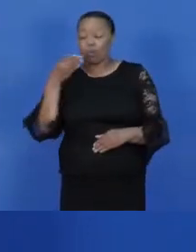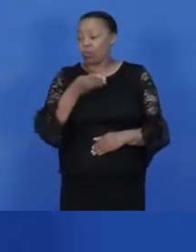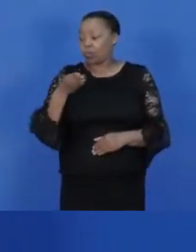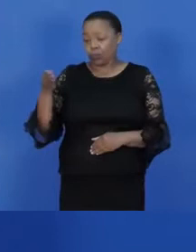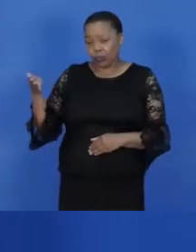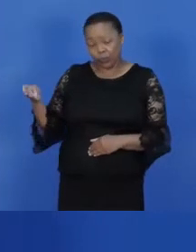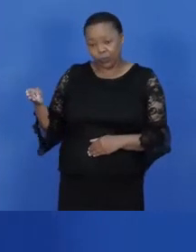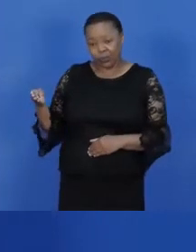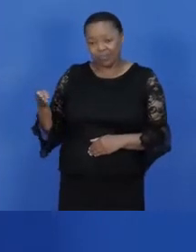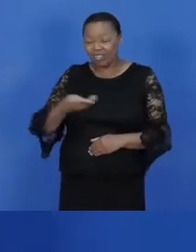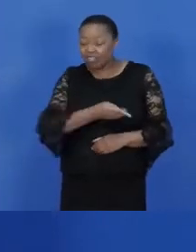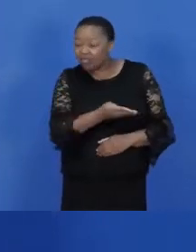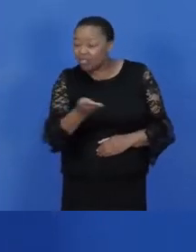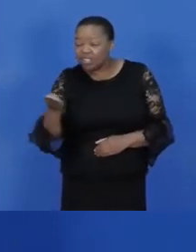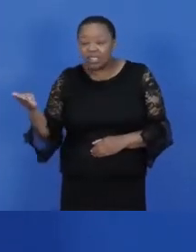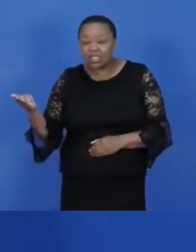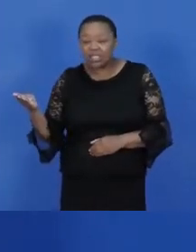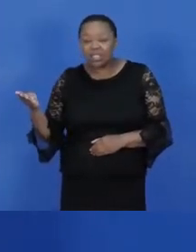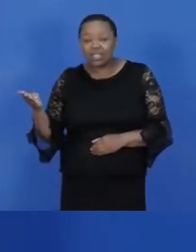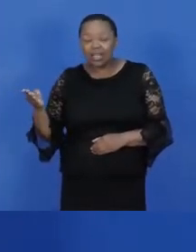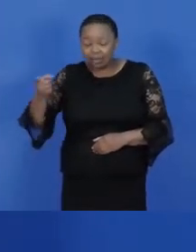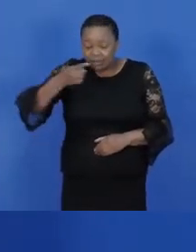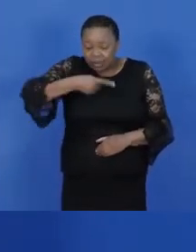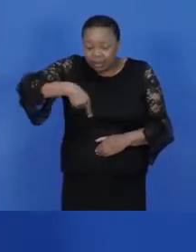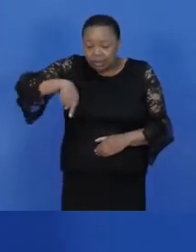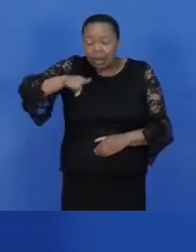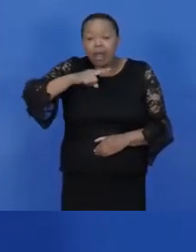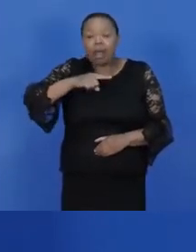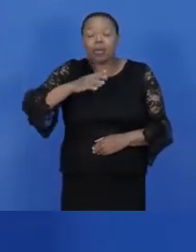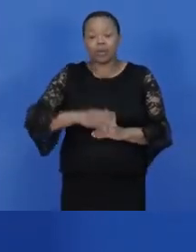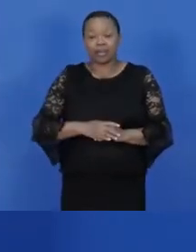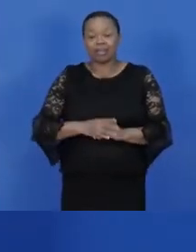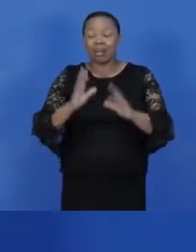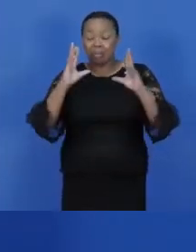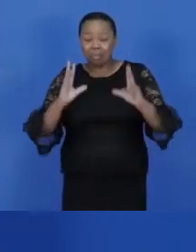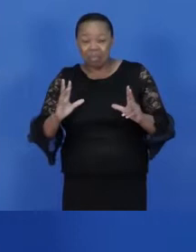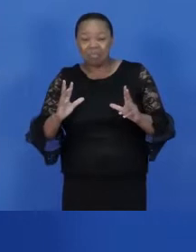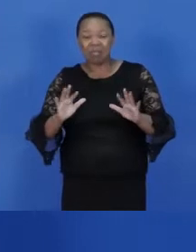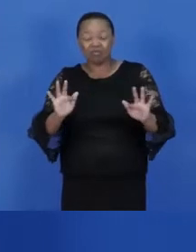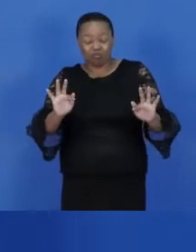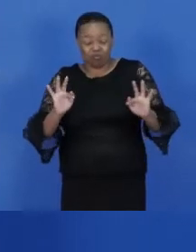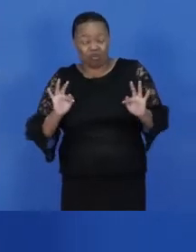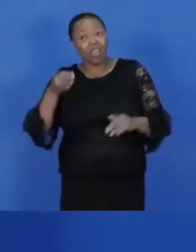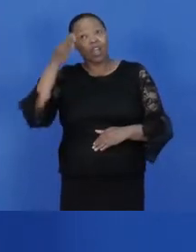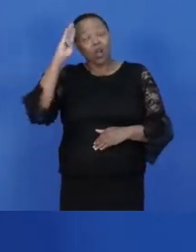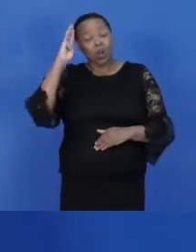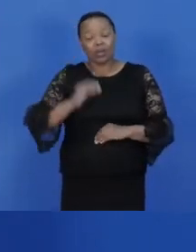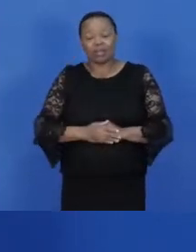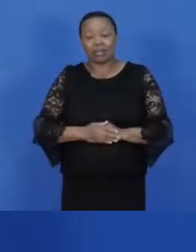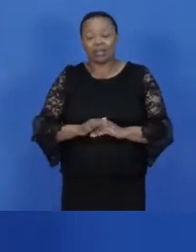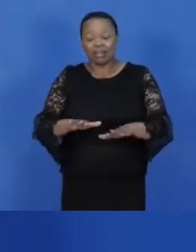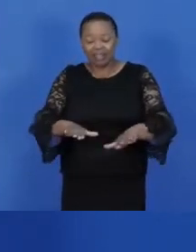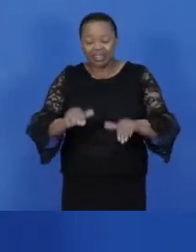we are, mighty God. And those angels, they encamp all around us, especially those who fear God, and he deliver us,